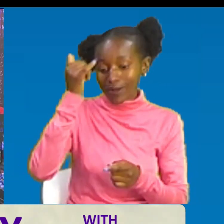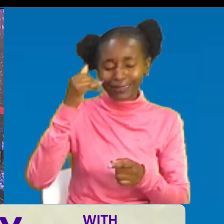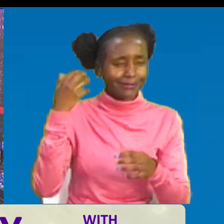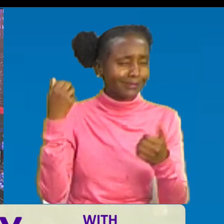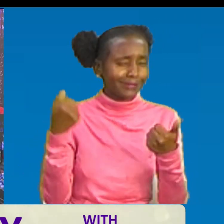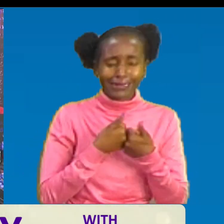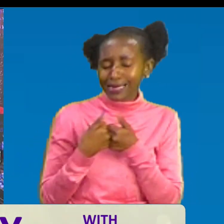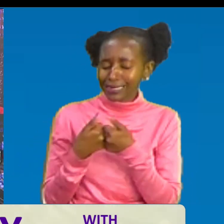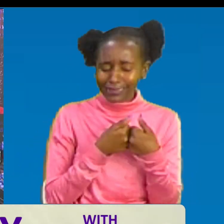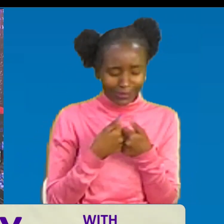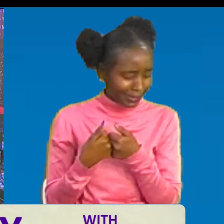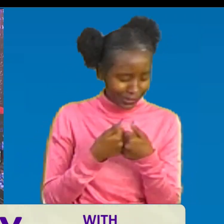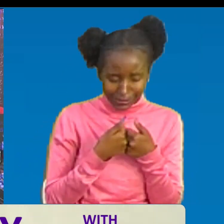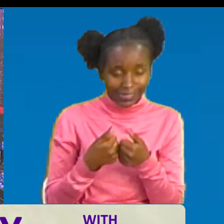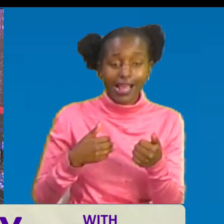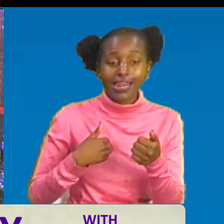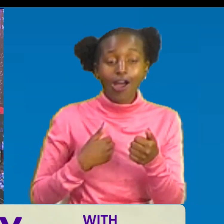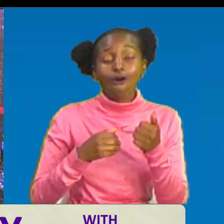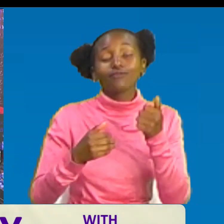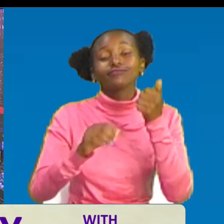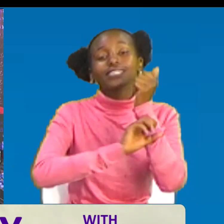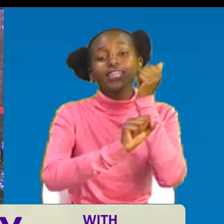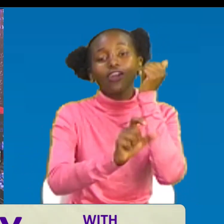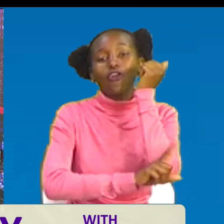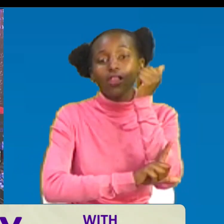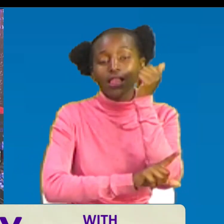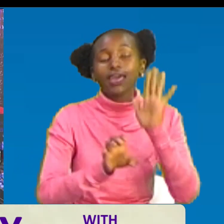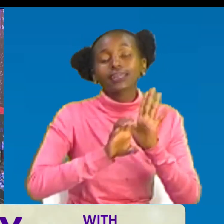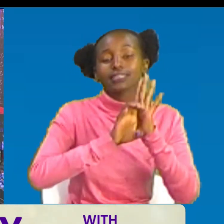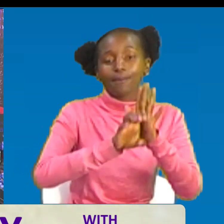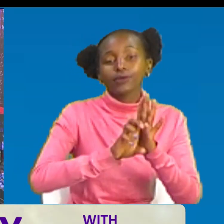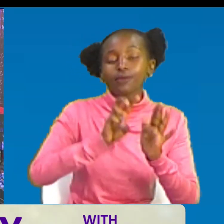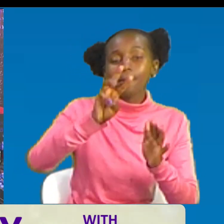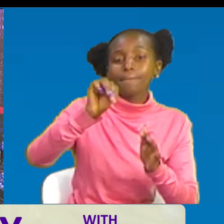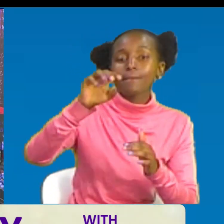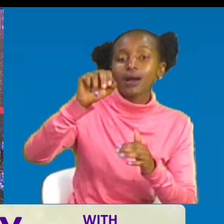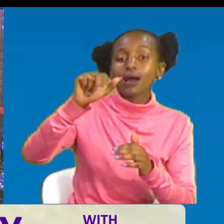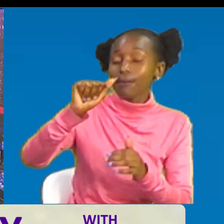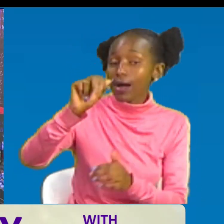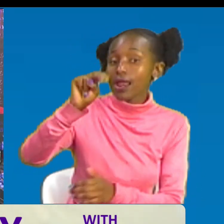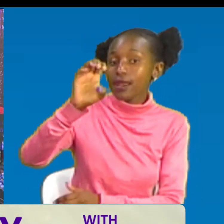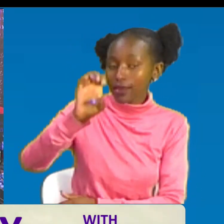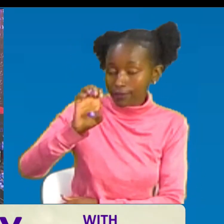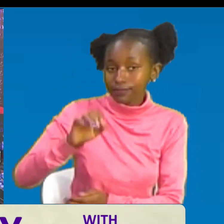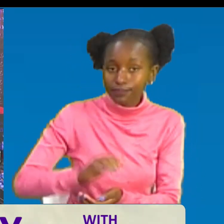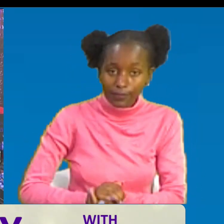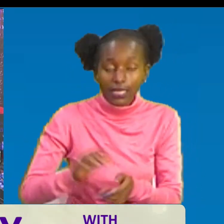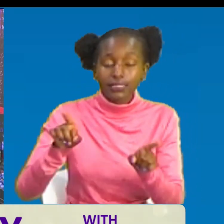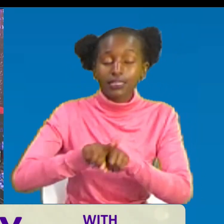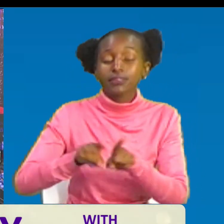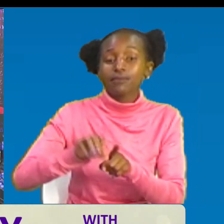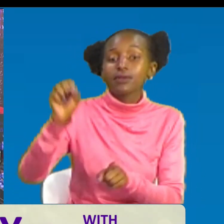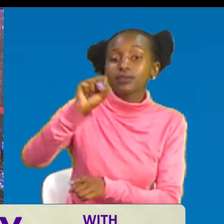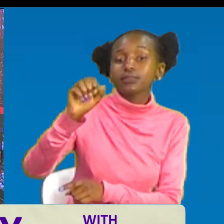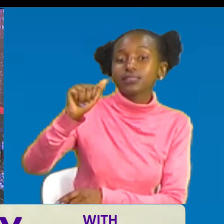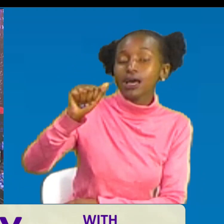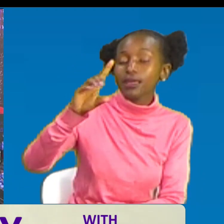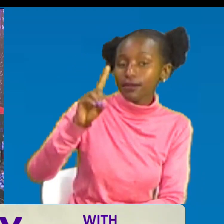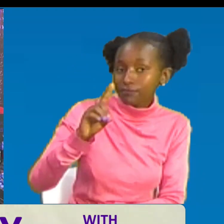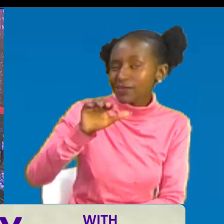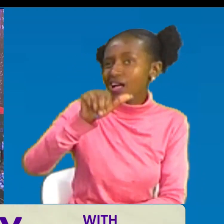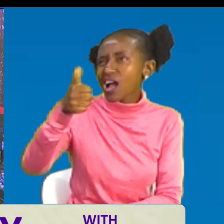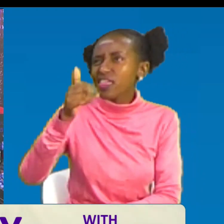group. Senegal, we have representatives like like Sadio Mane, like Ismail Sarr, the likes of Idrissa Gana